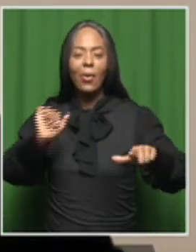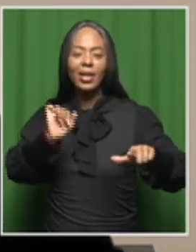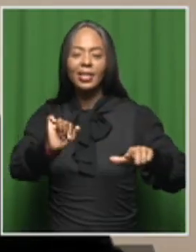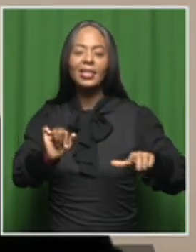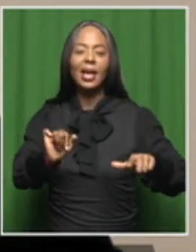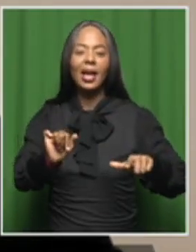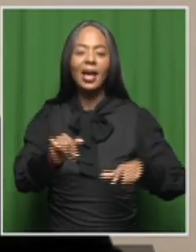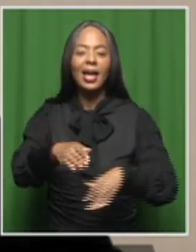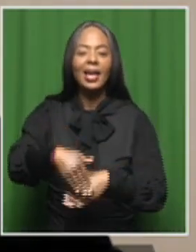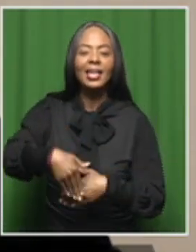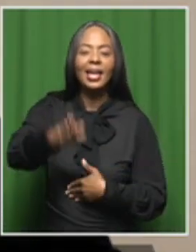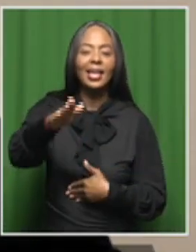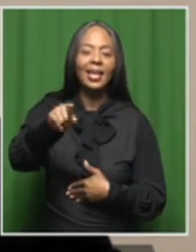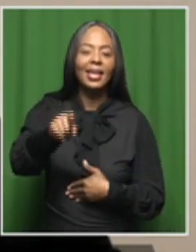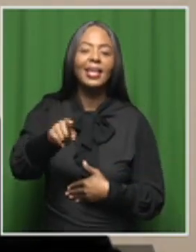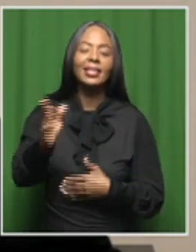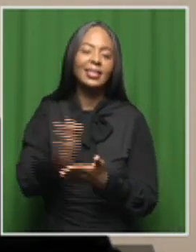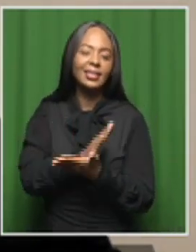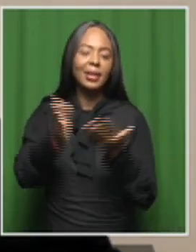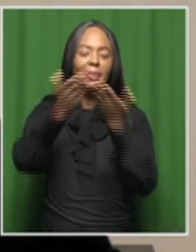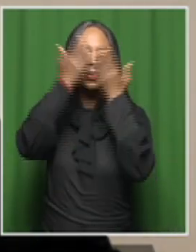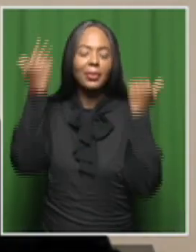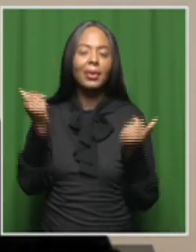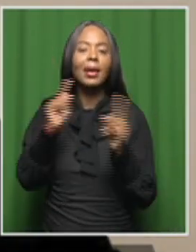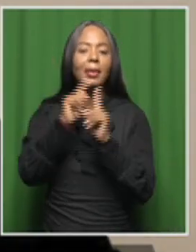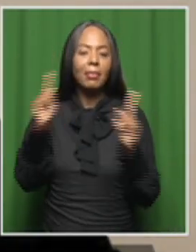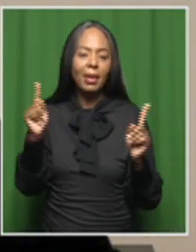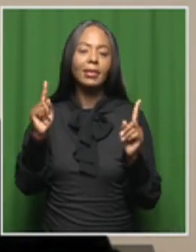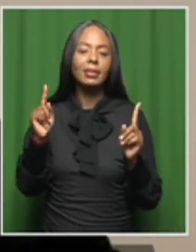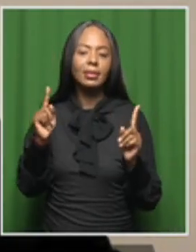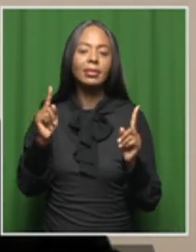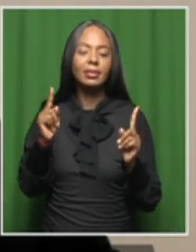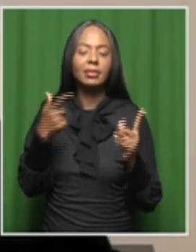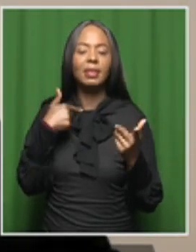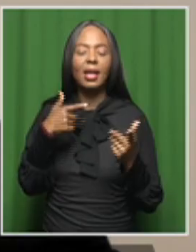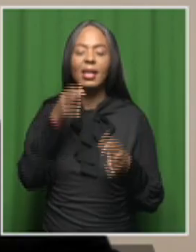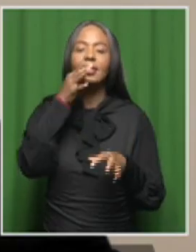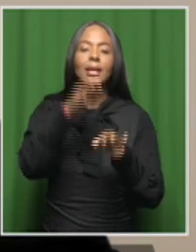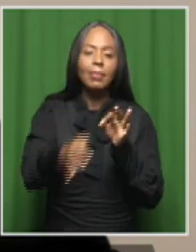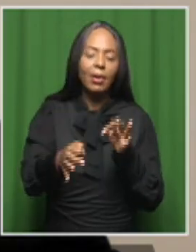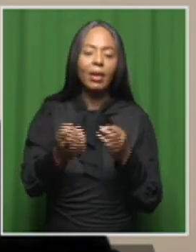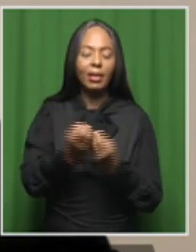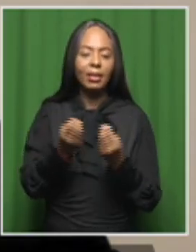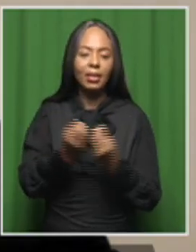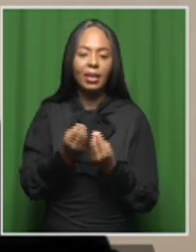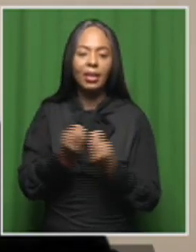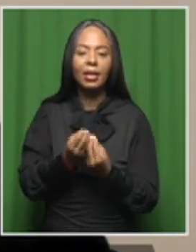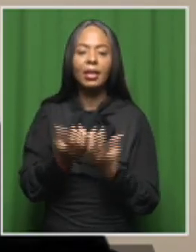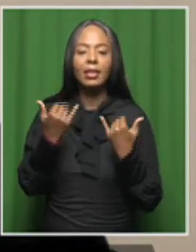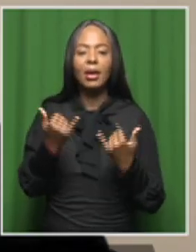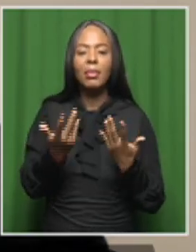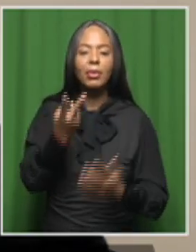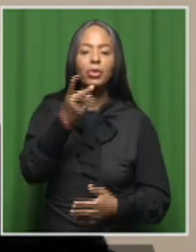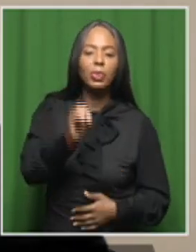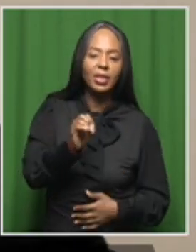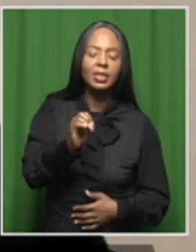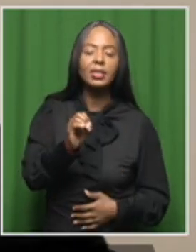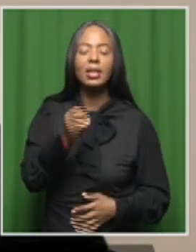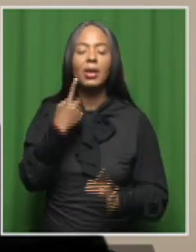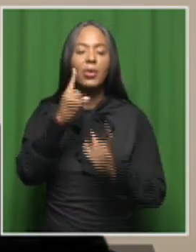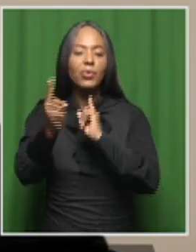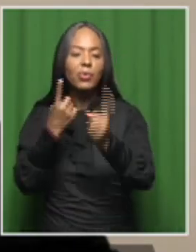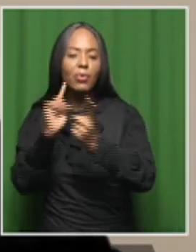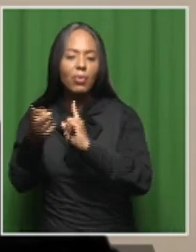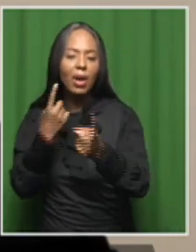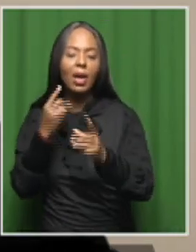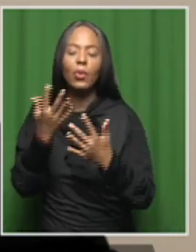So it will be lower order batters, but you want to make sure that you don't, let those lower order batters get a quick 20 or 30 runs and really sway the momentum